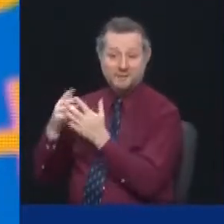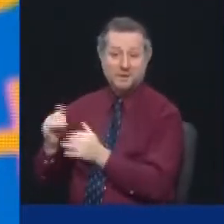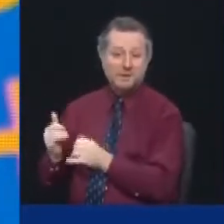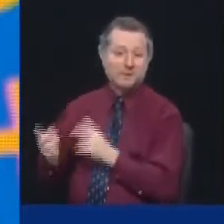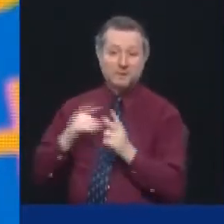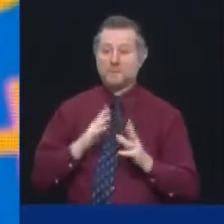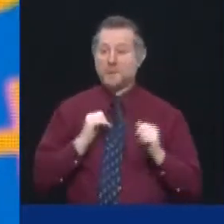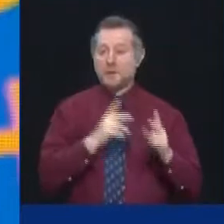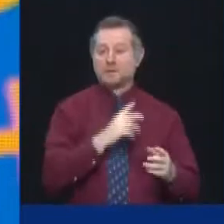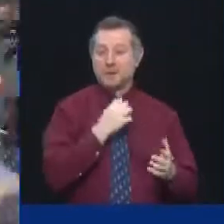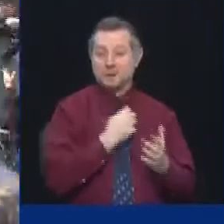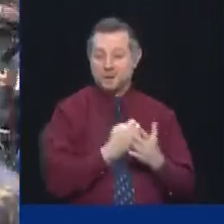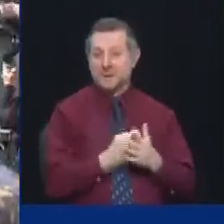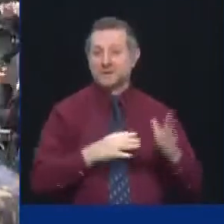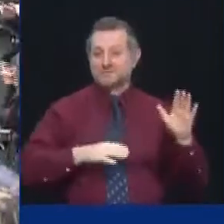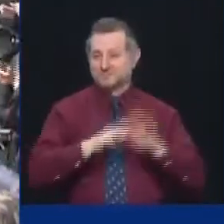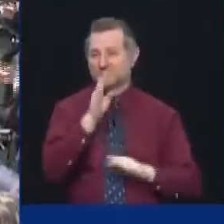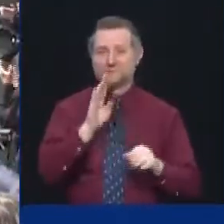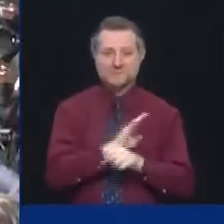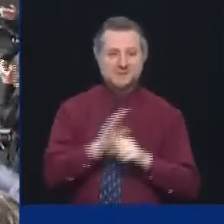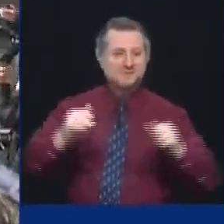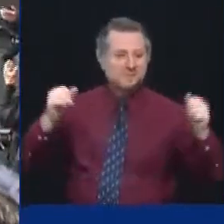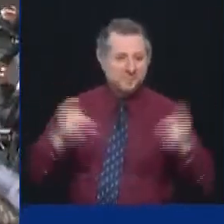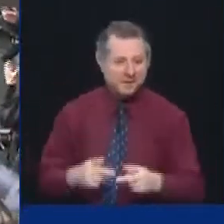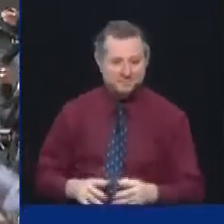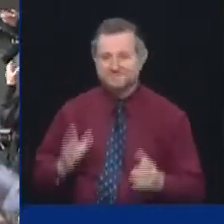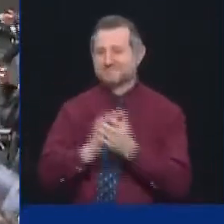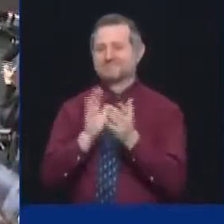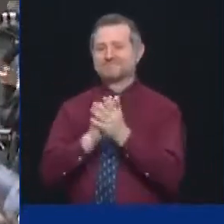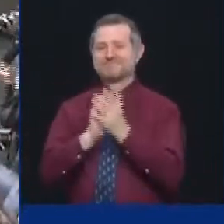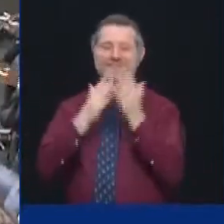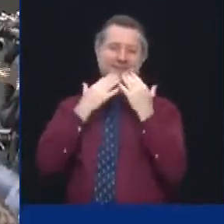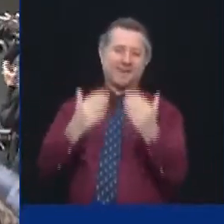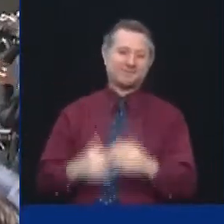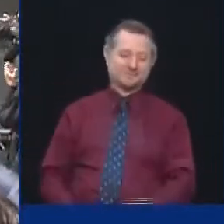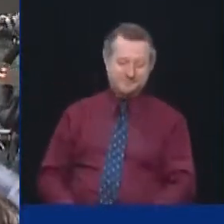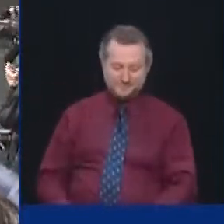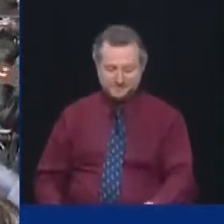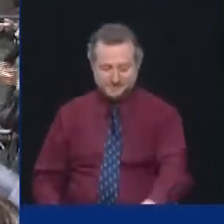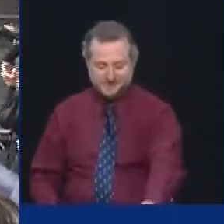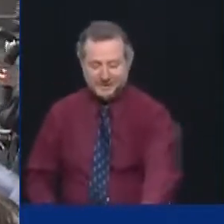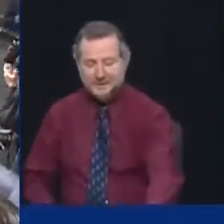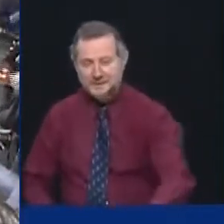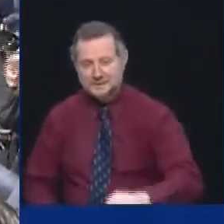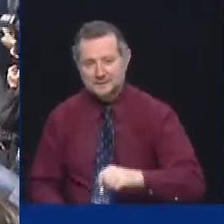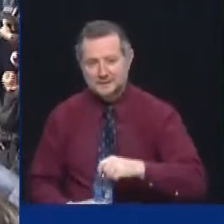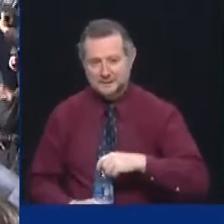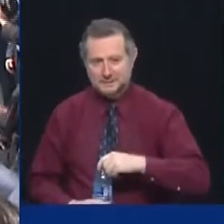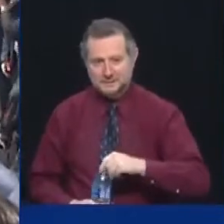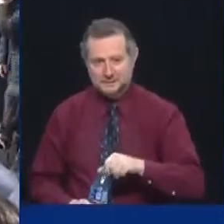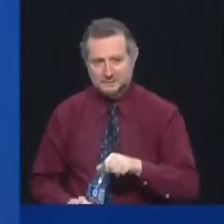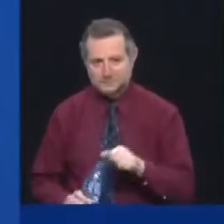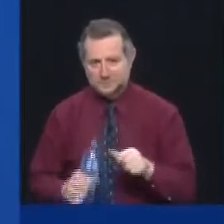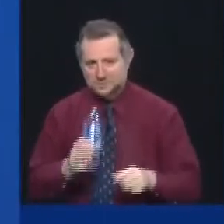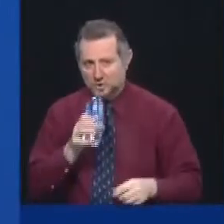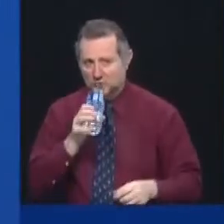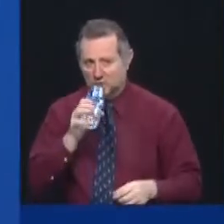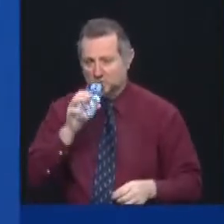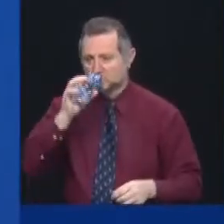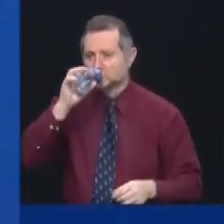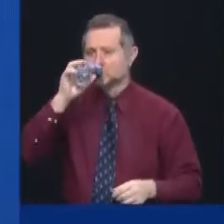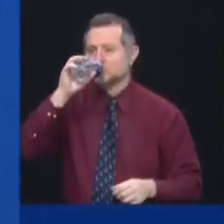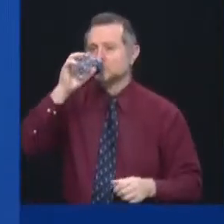the ages. We're redoing the existing Penn Station. We're building a new Penn Station. We're going to extend the High Line, which has